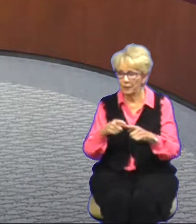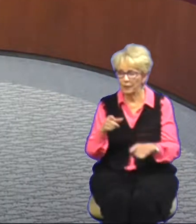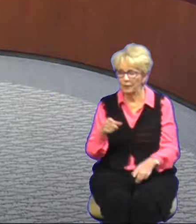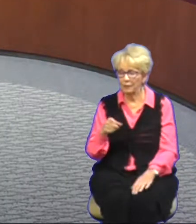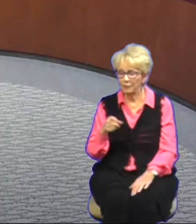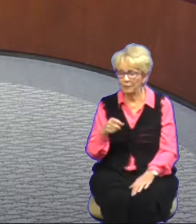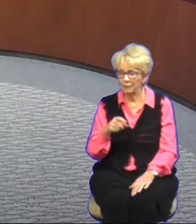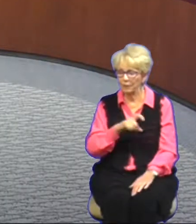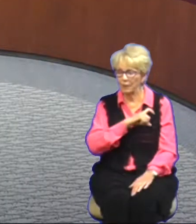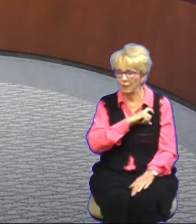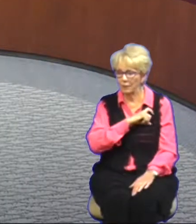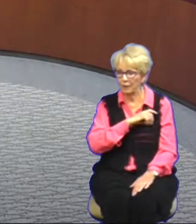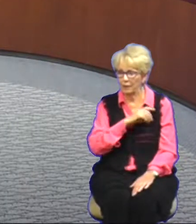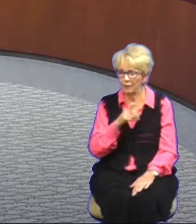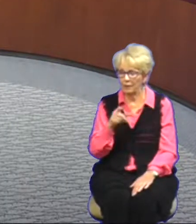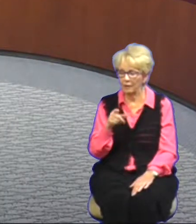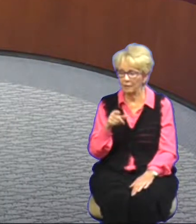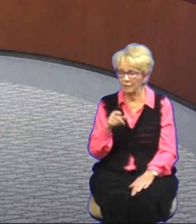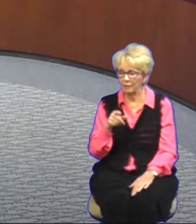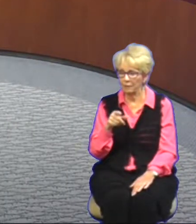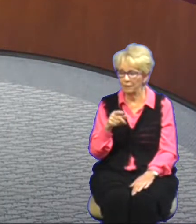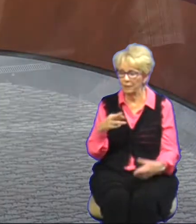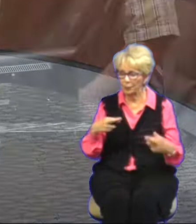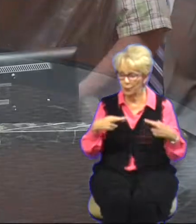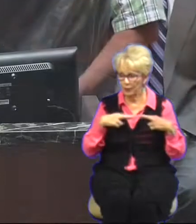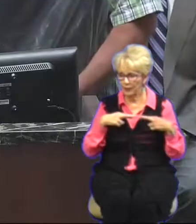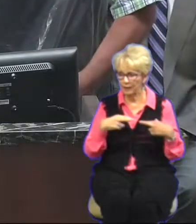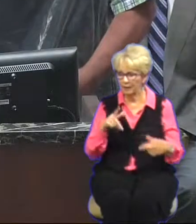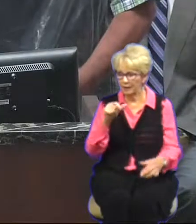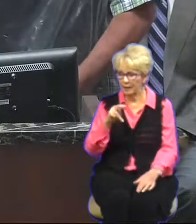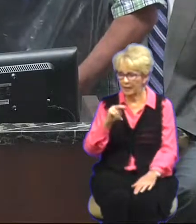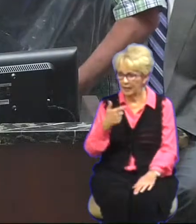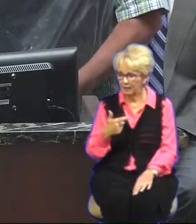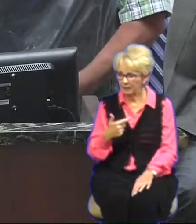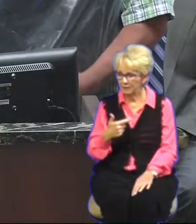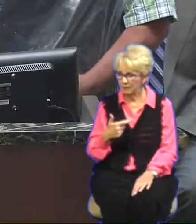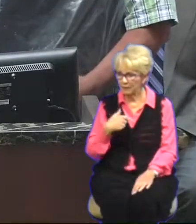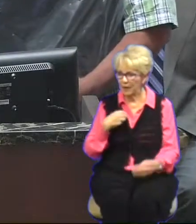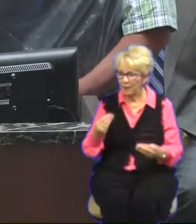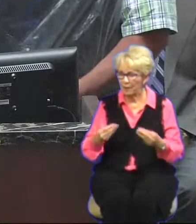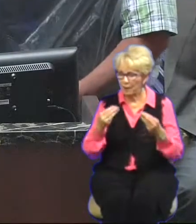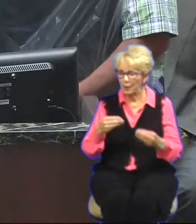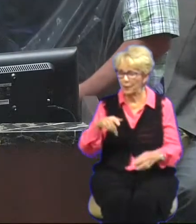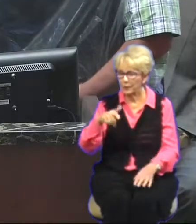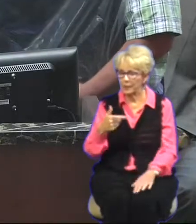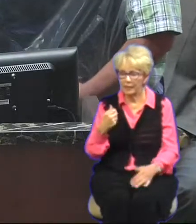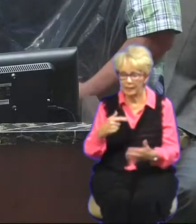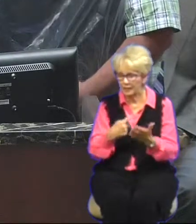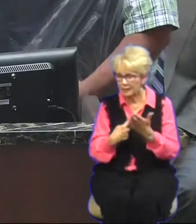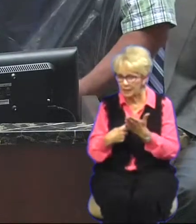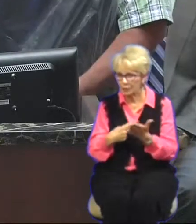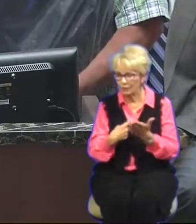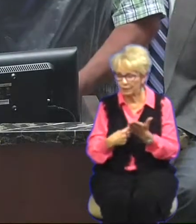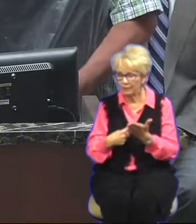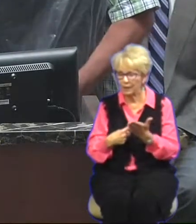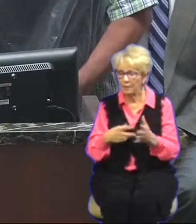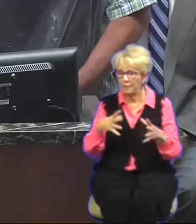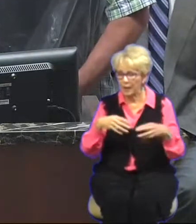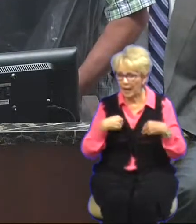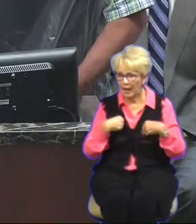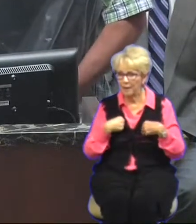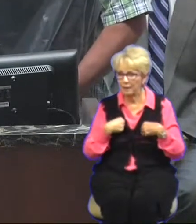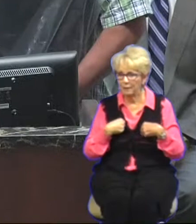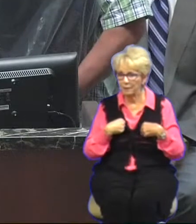to the retired public safety officer Lanning. I have a motion. Do I have a second? Second. Any discussion? All in favor say aye. Aye.